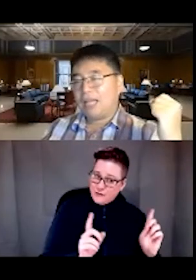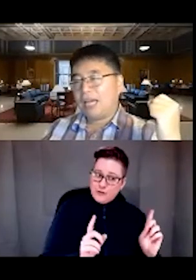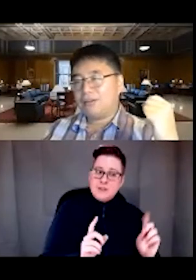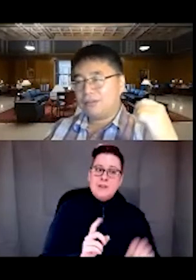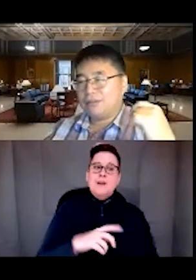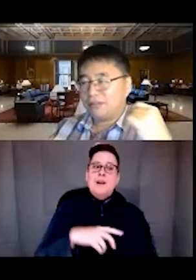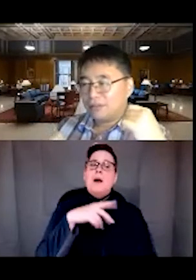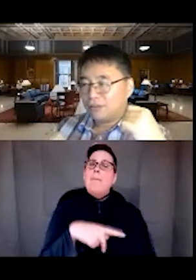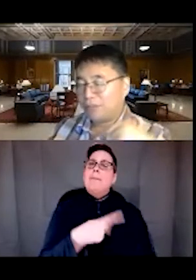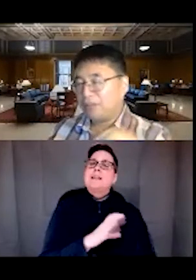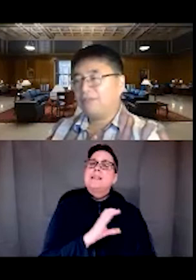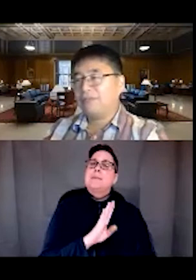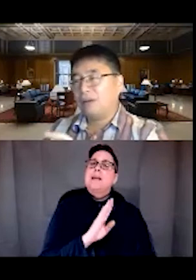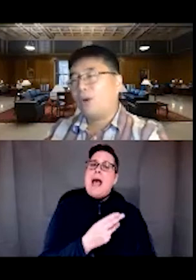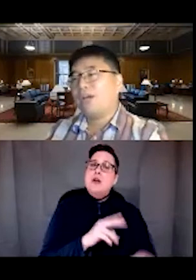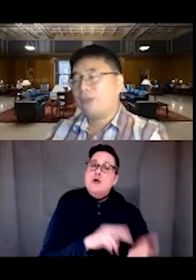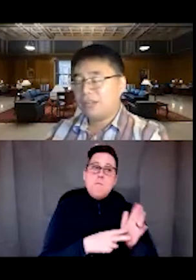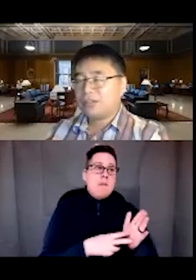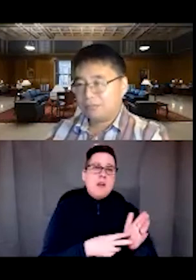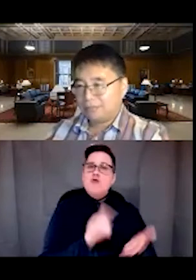model allows treatment of